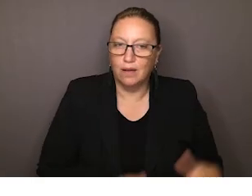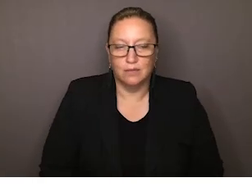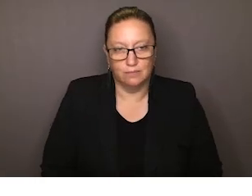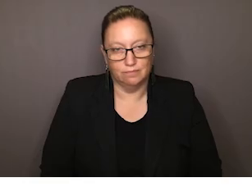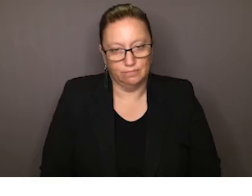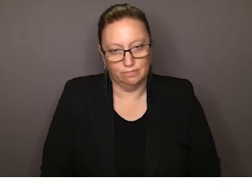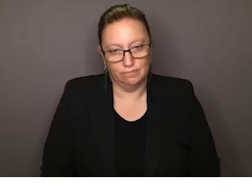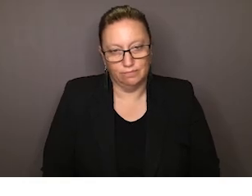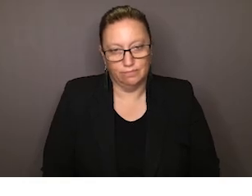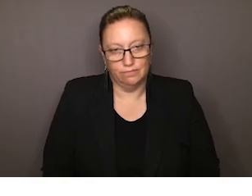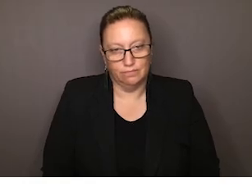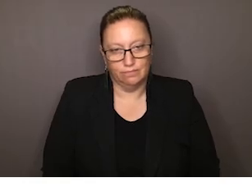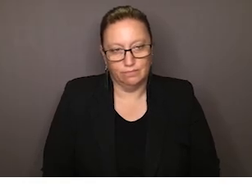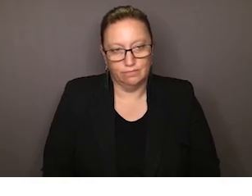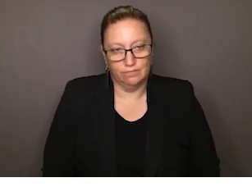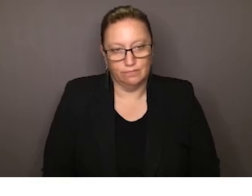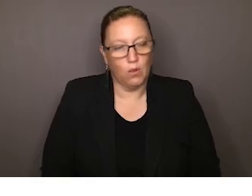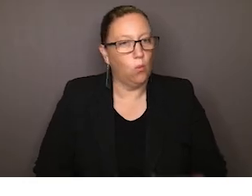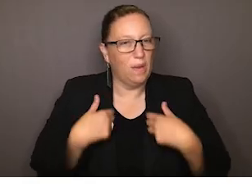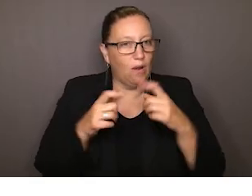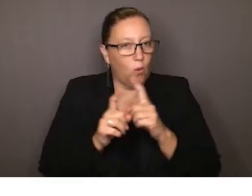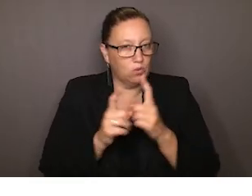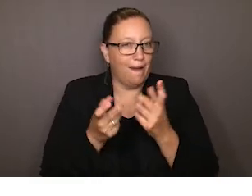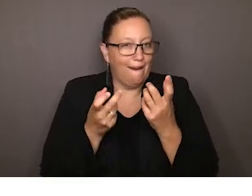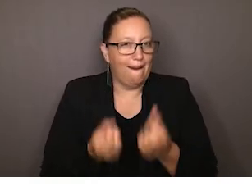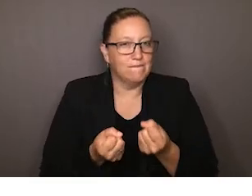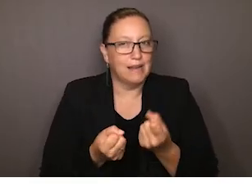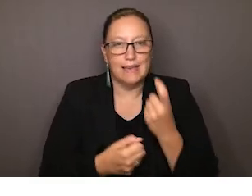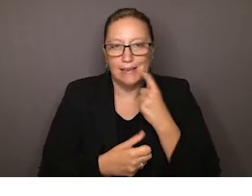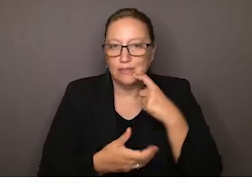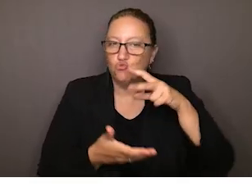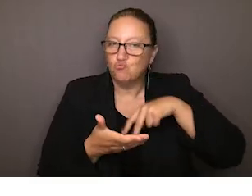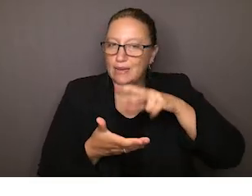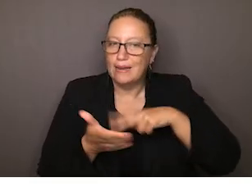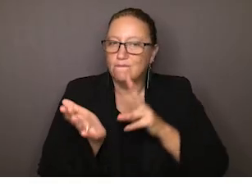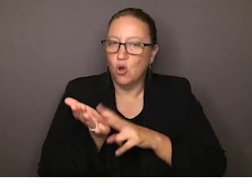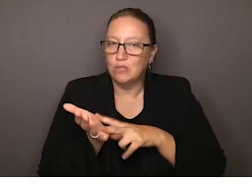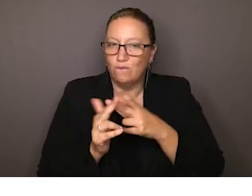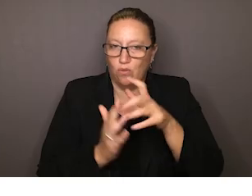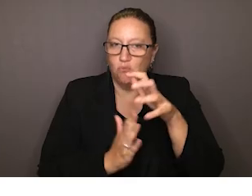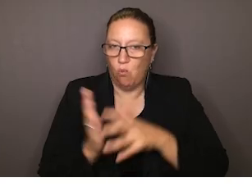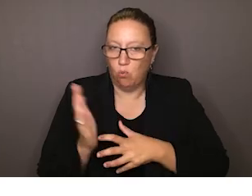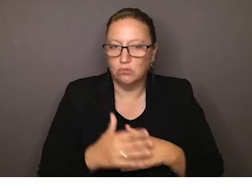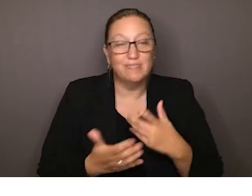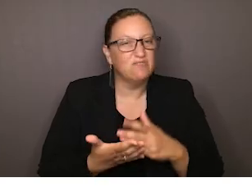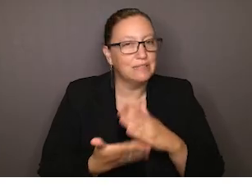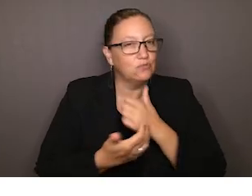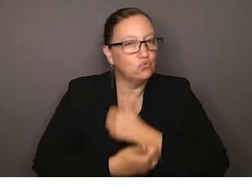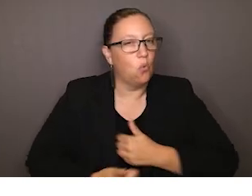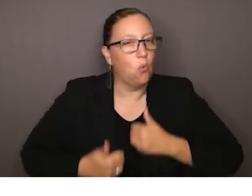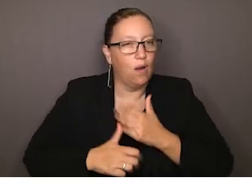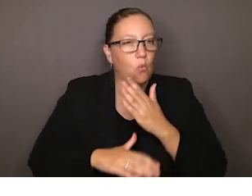I also worked on making the easy read version of the reports. I